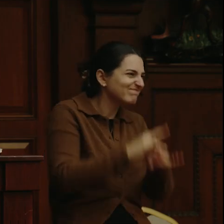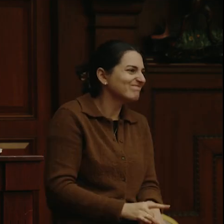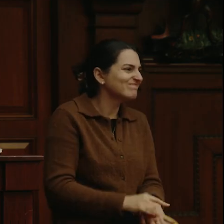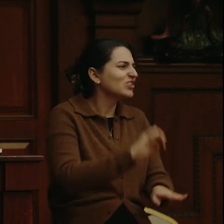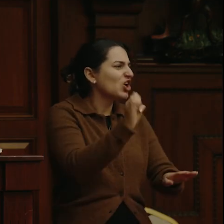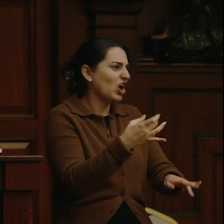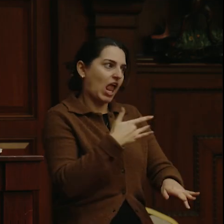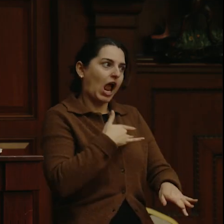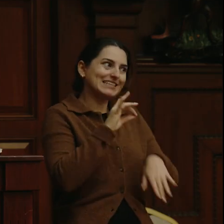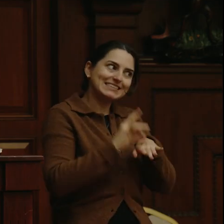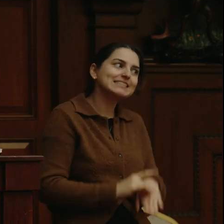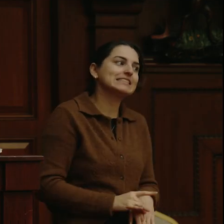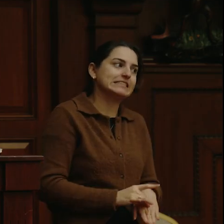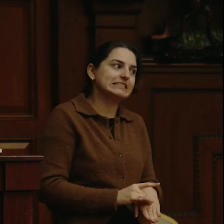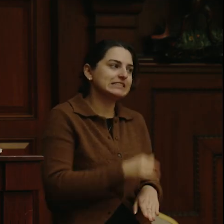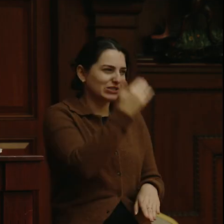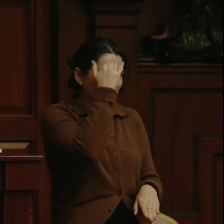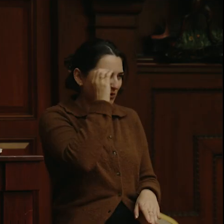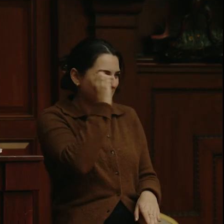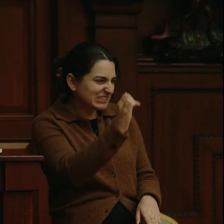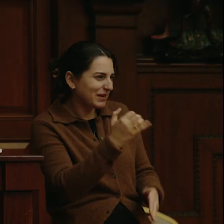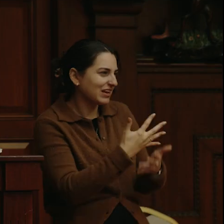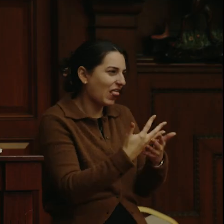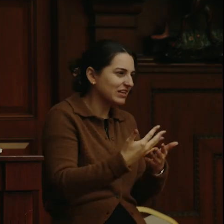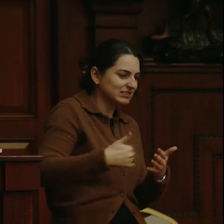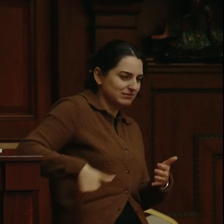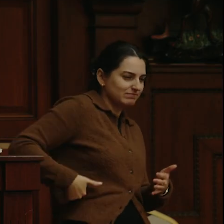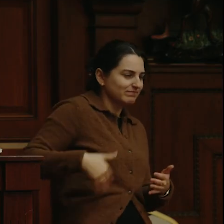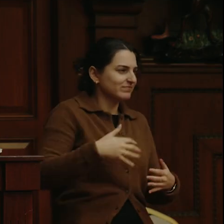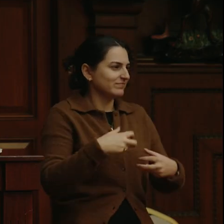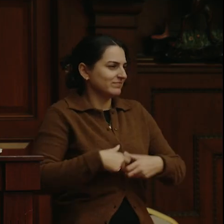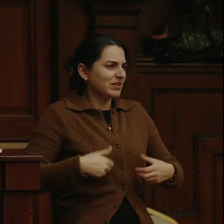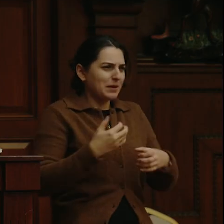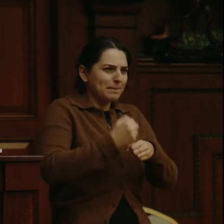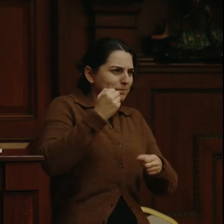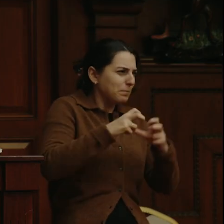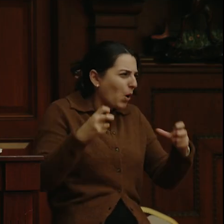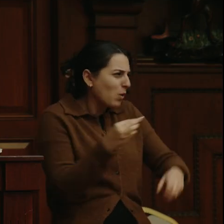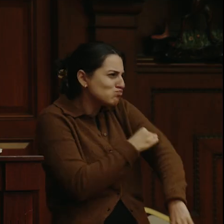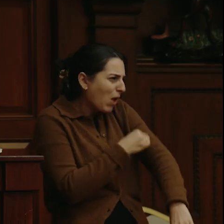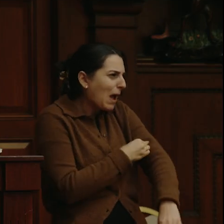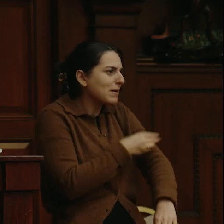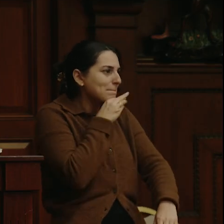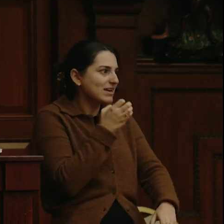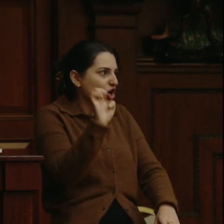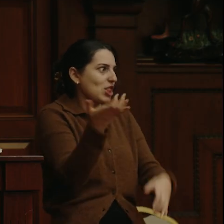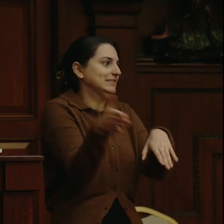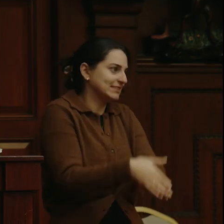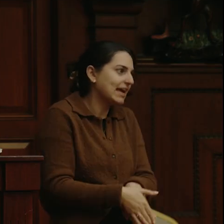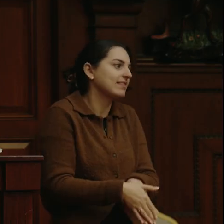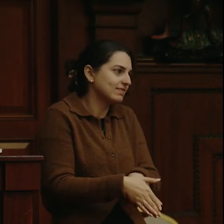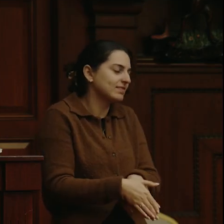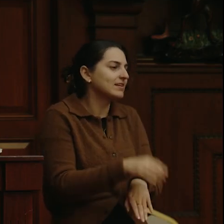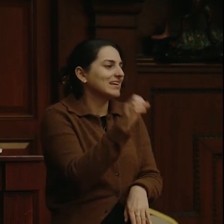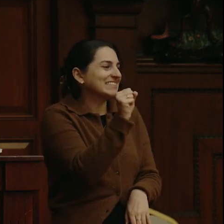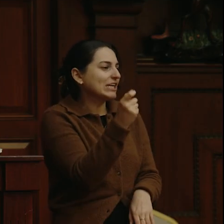earlier heart disease and atherosclerosis, and that this can be a major cause of morbidity and mortality. Now,